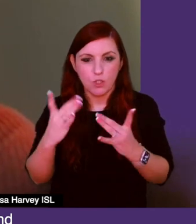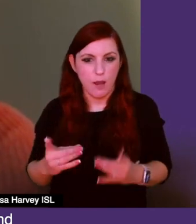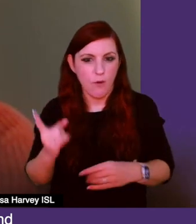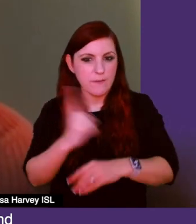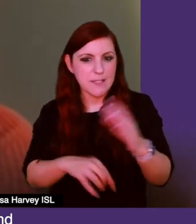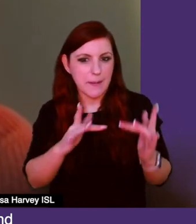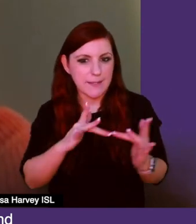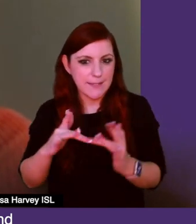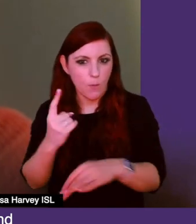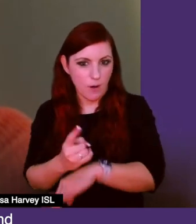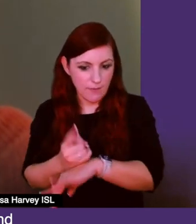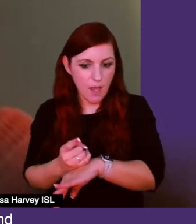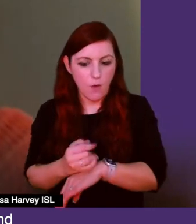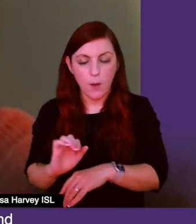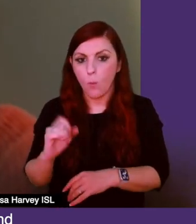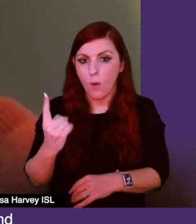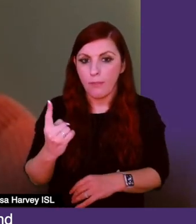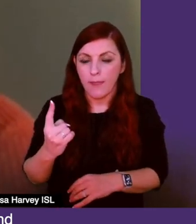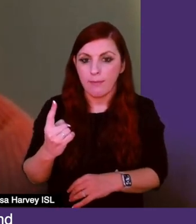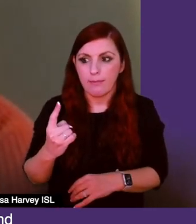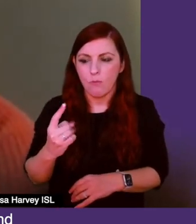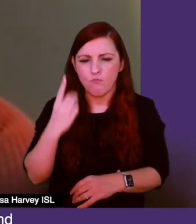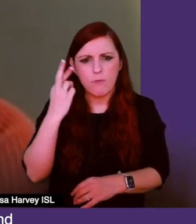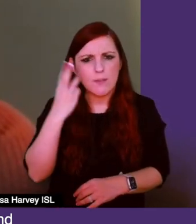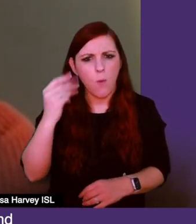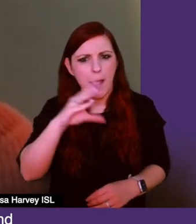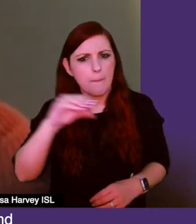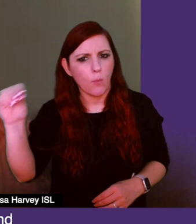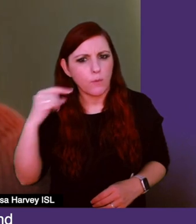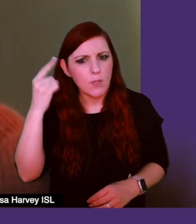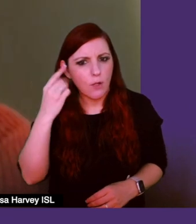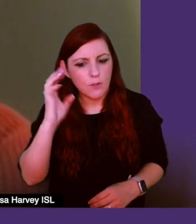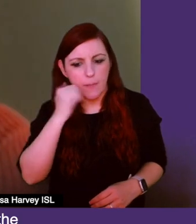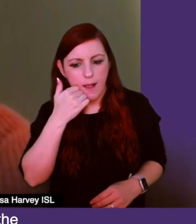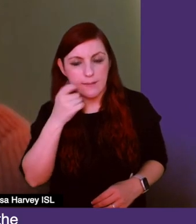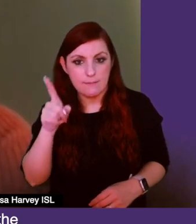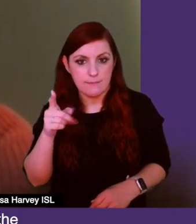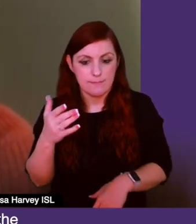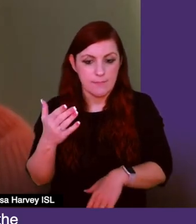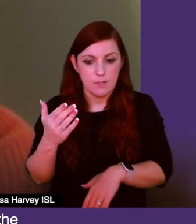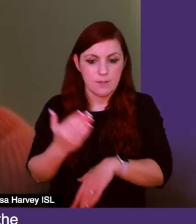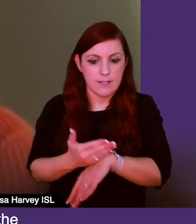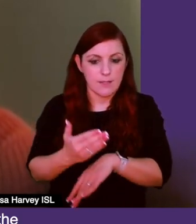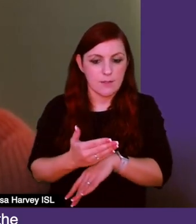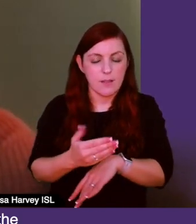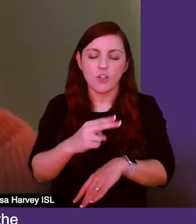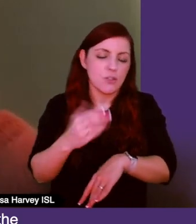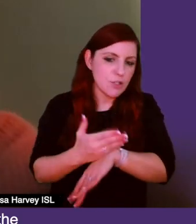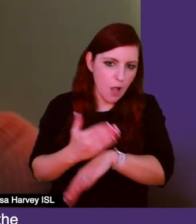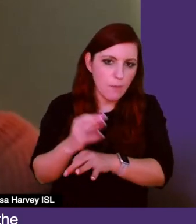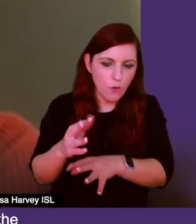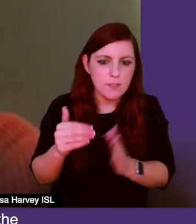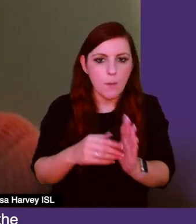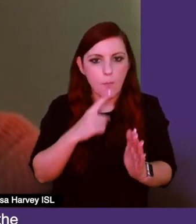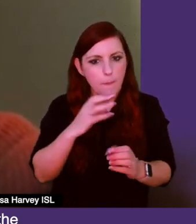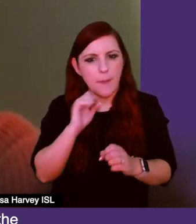its disability network there. And one of the things that drew me to London, among many, was the job with Tate, not just because of the job, but